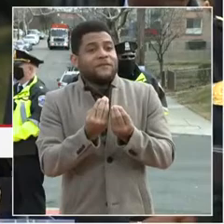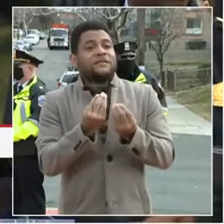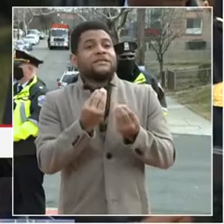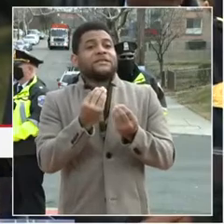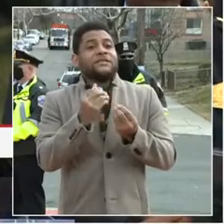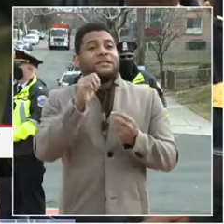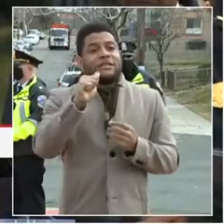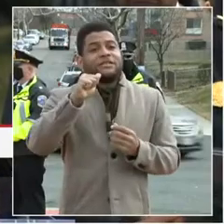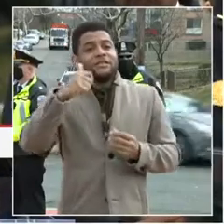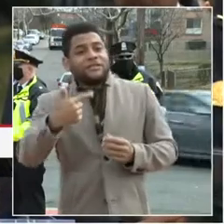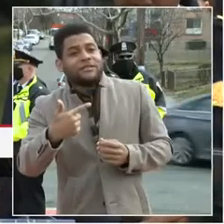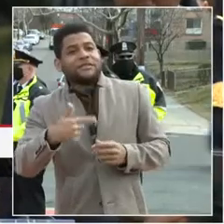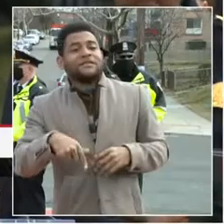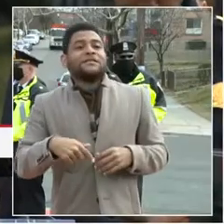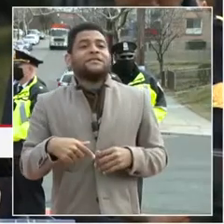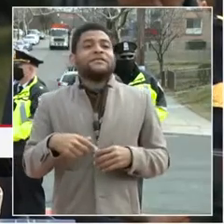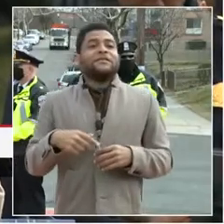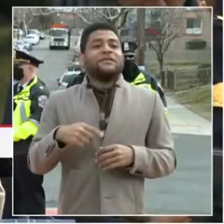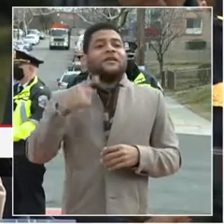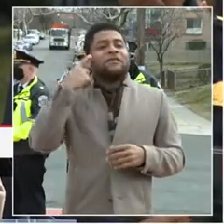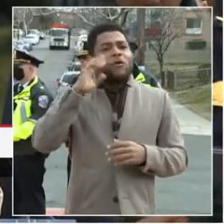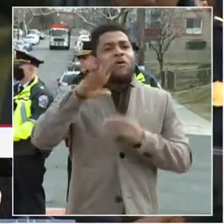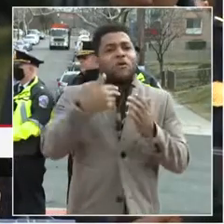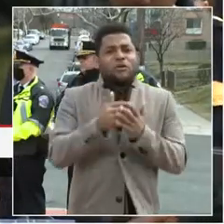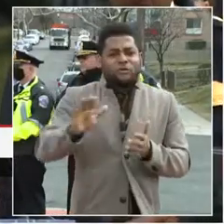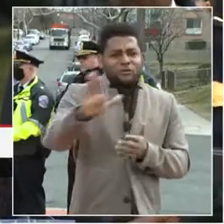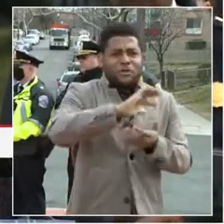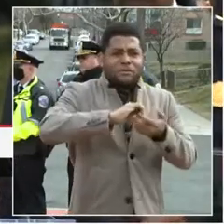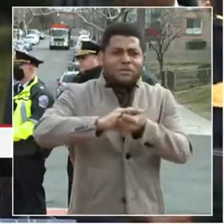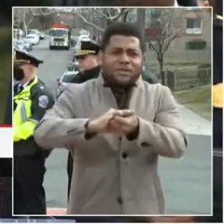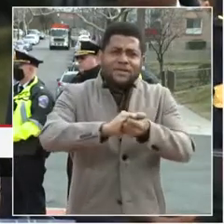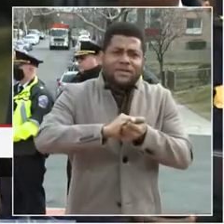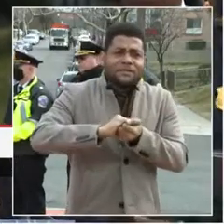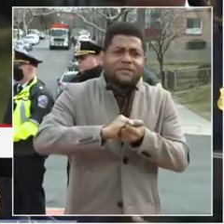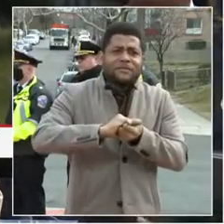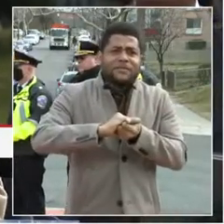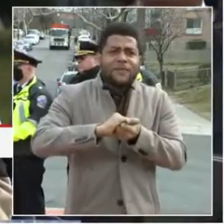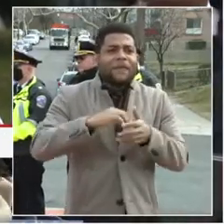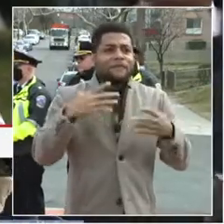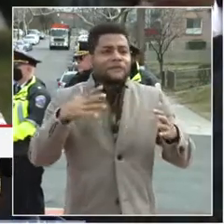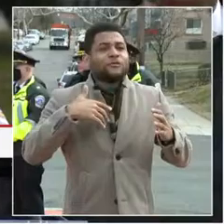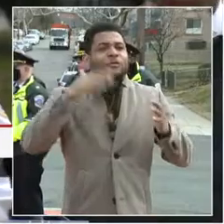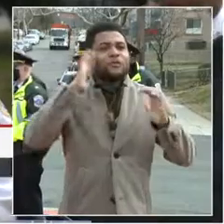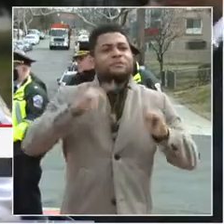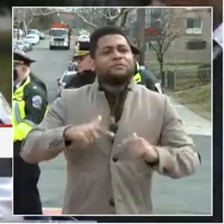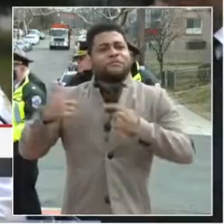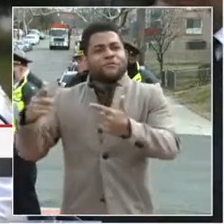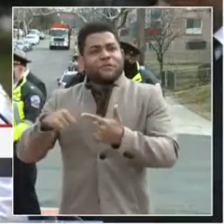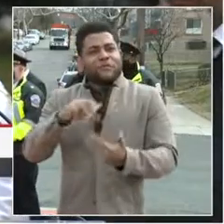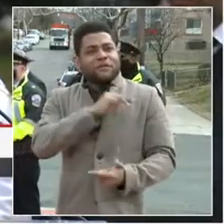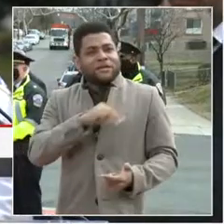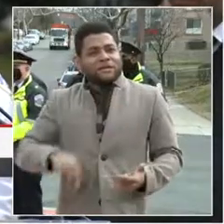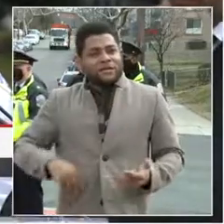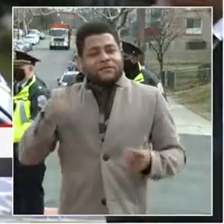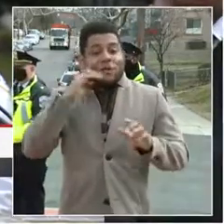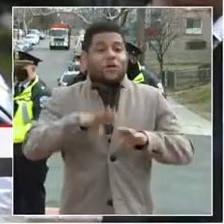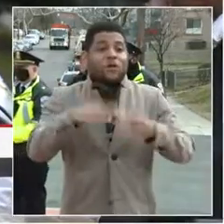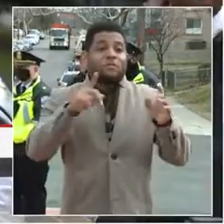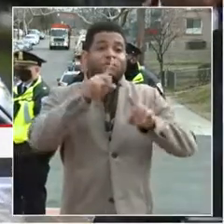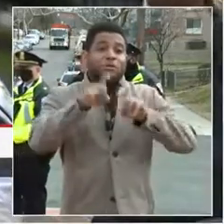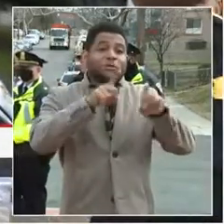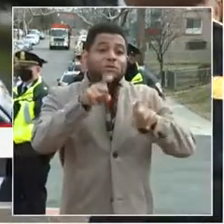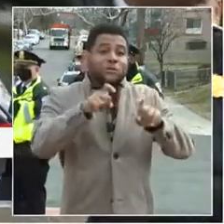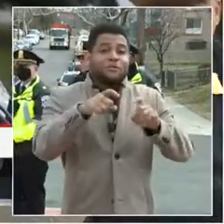their leadership and their collaboration. And with that, I'll turn it back over to the mayor so that she can answer any questions you might have.